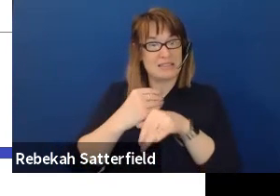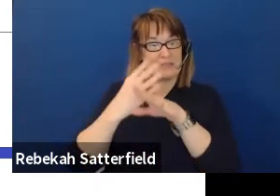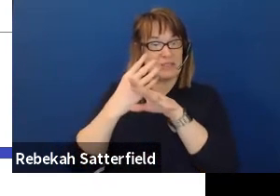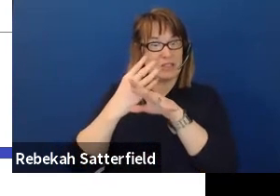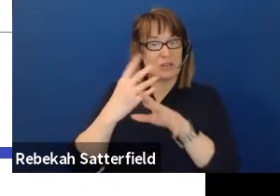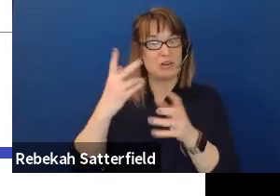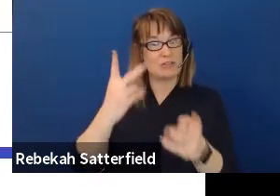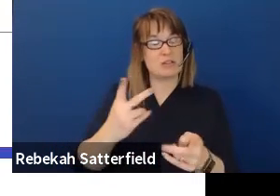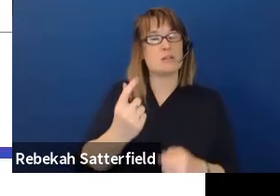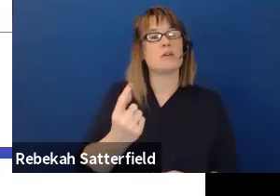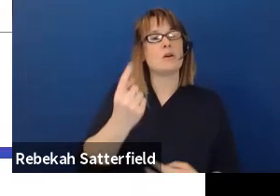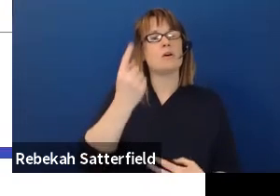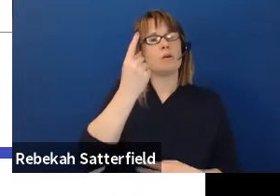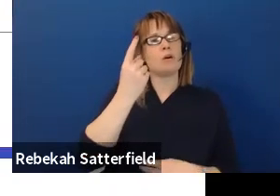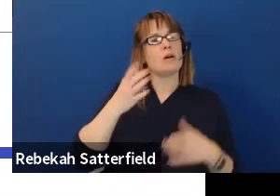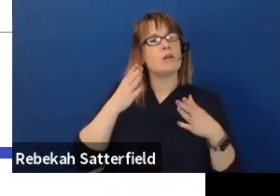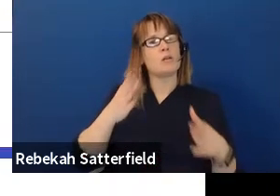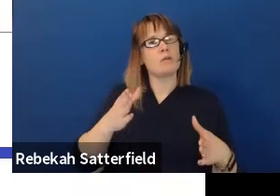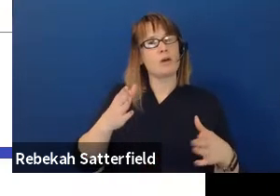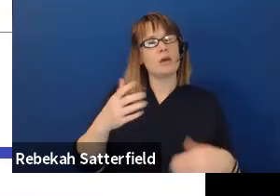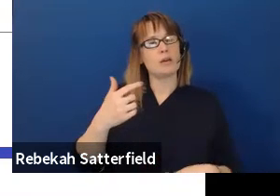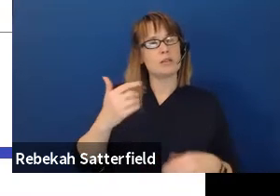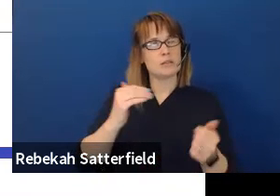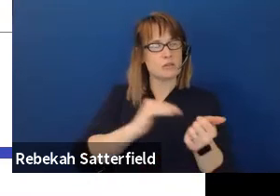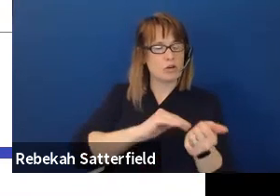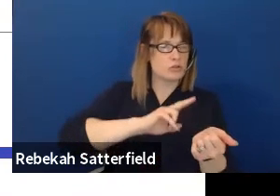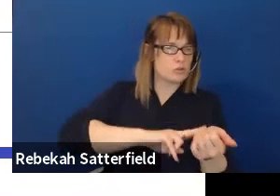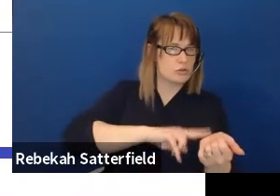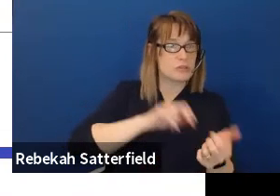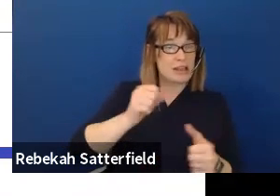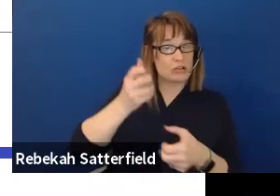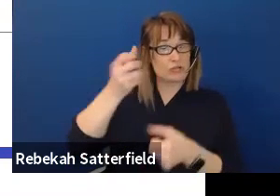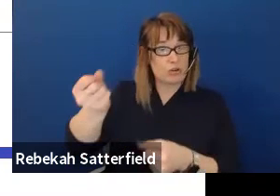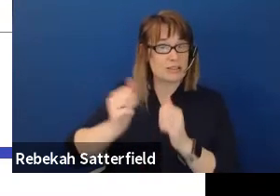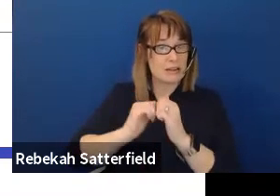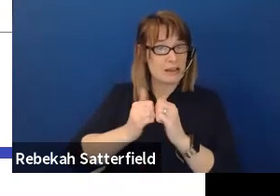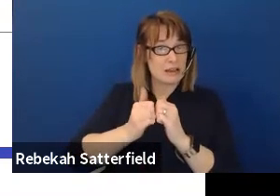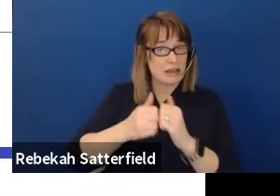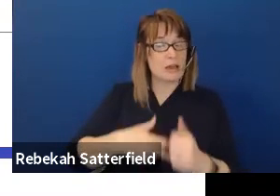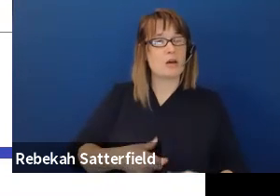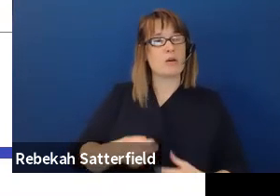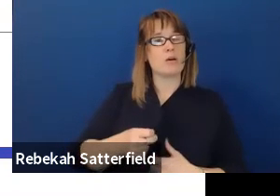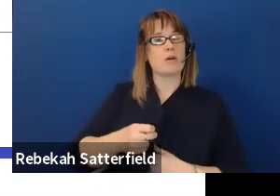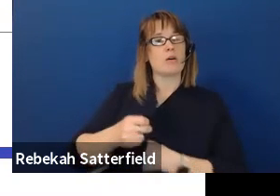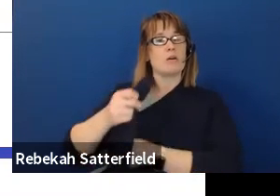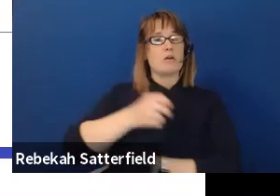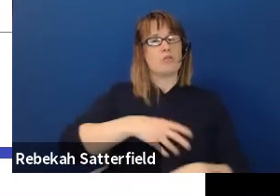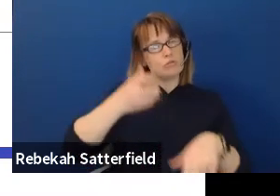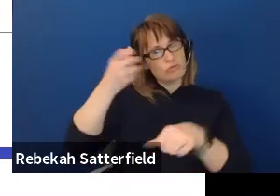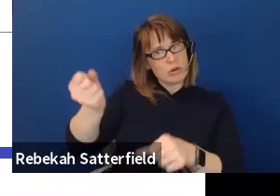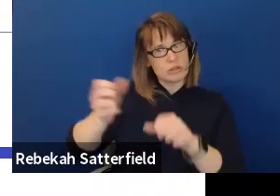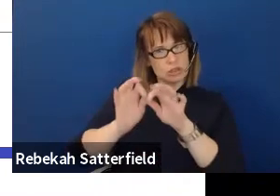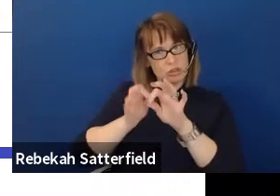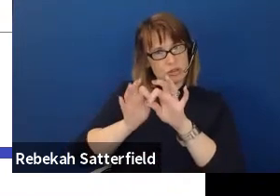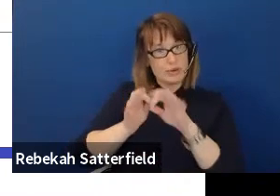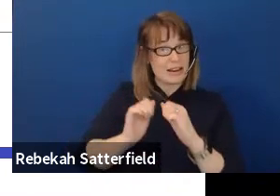So one of the ways that a provider can show trust in the interpretation methods that they have